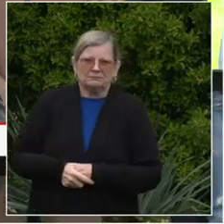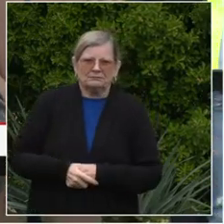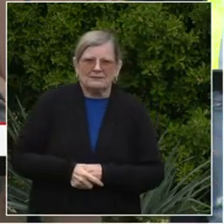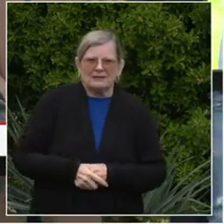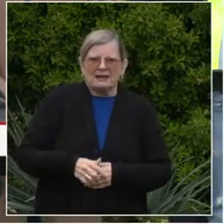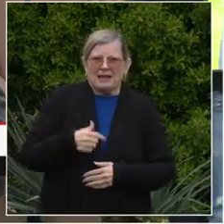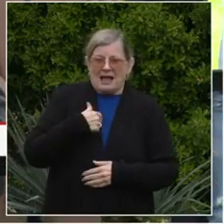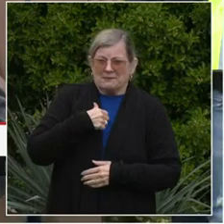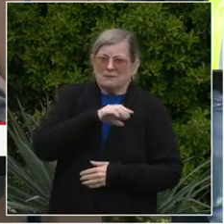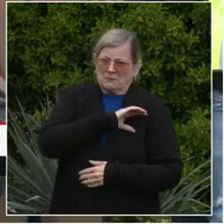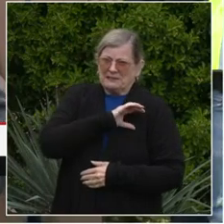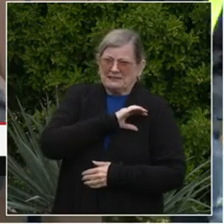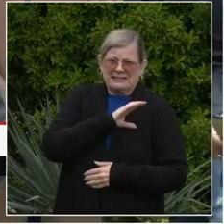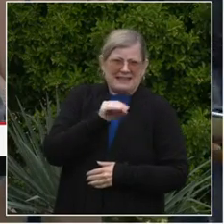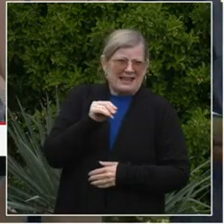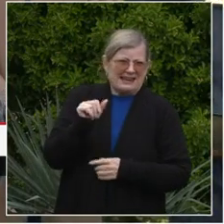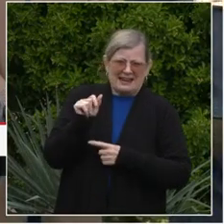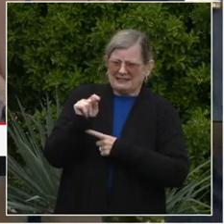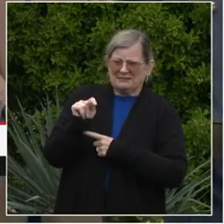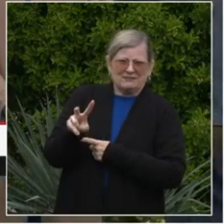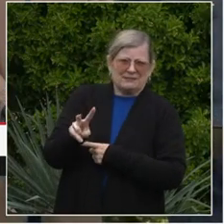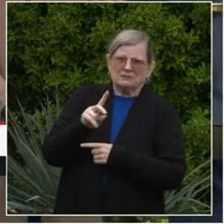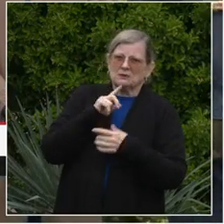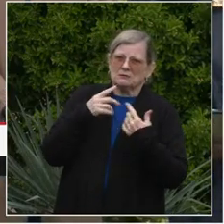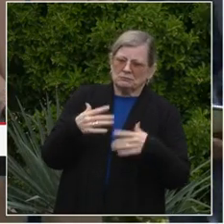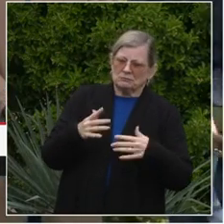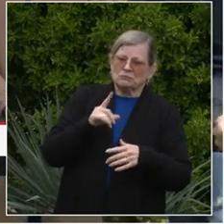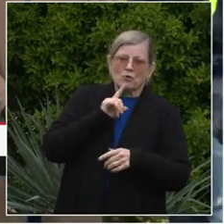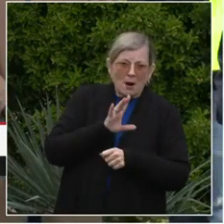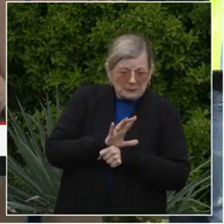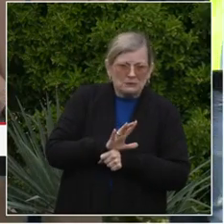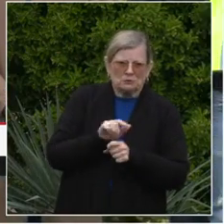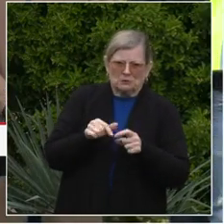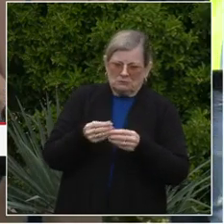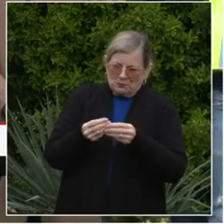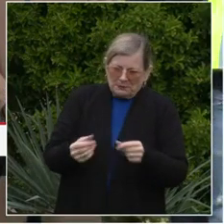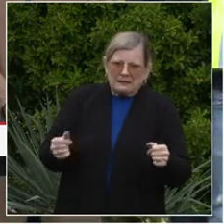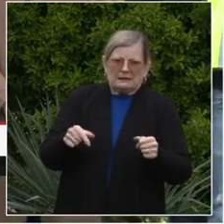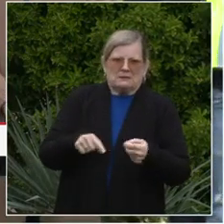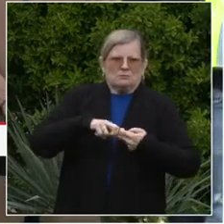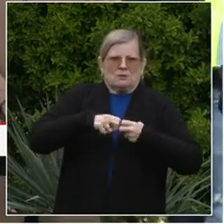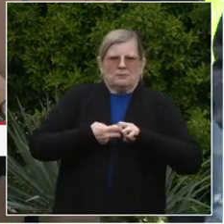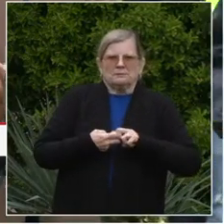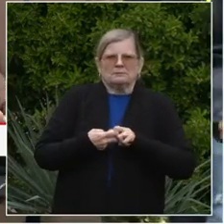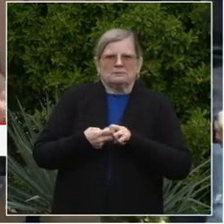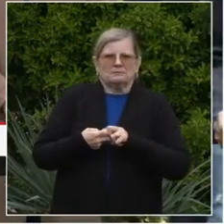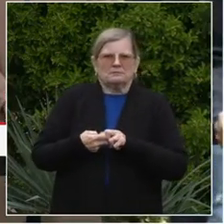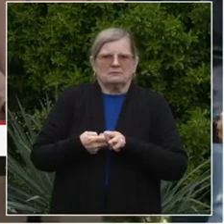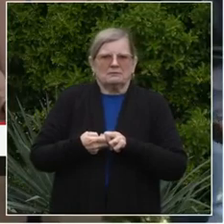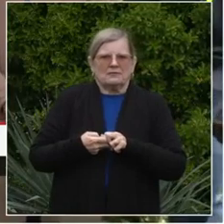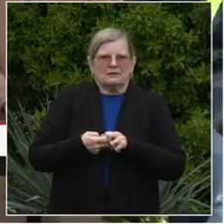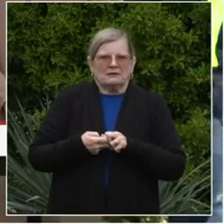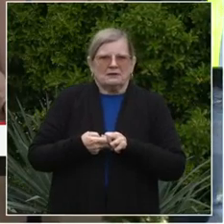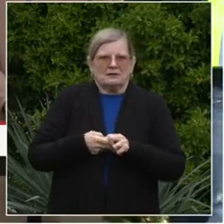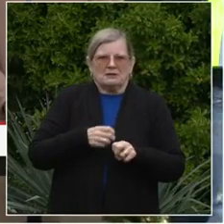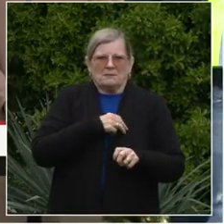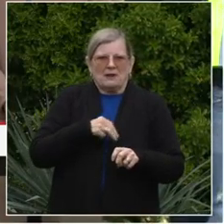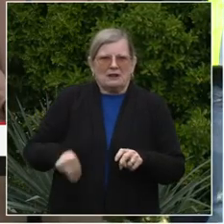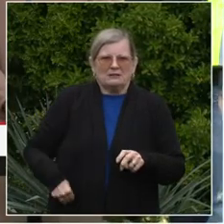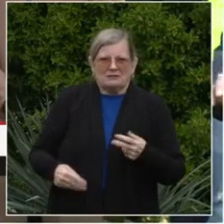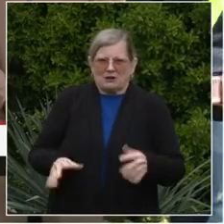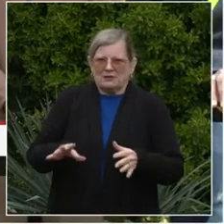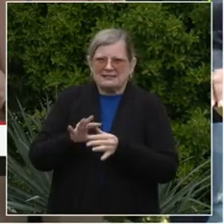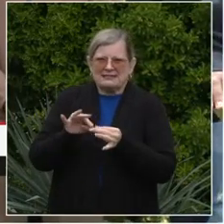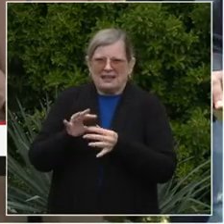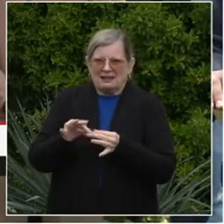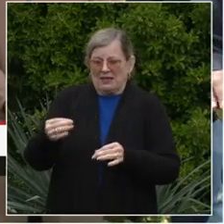is committed to solving this particular problem that we have. As the mayor said and the chief said, you